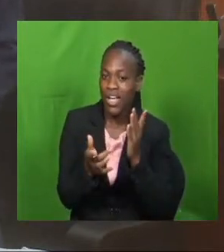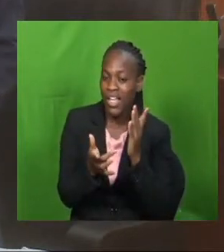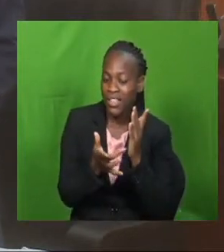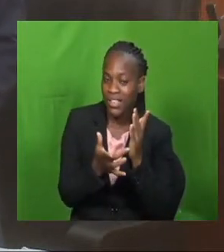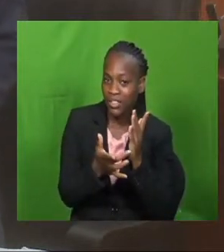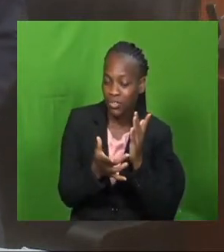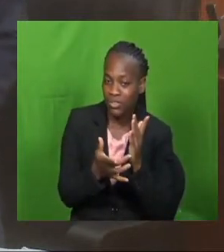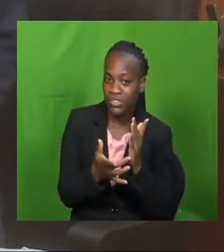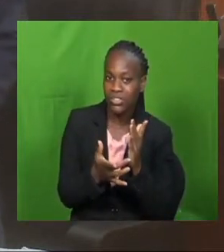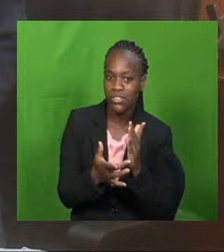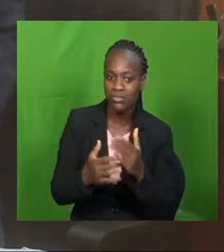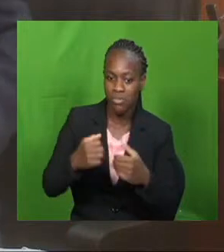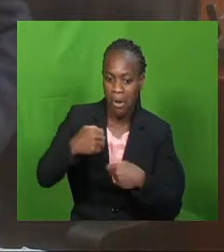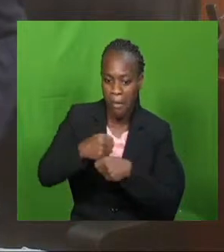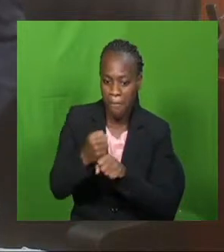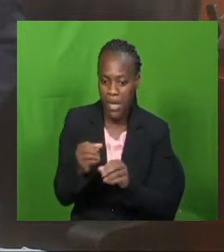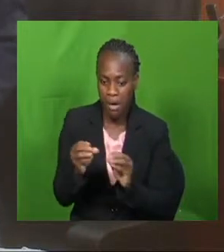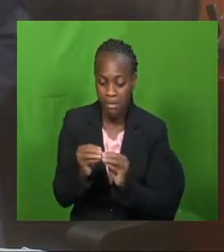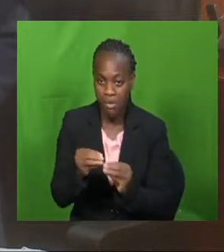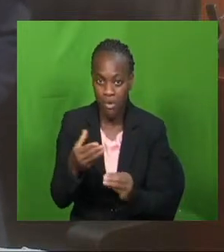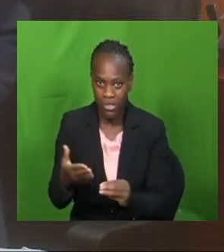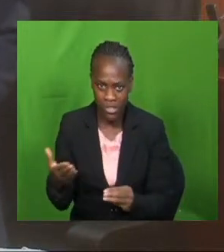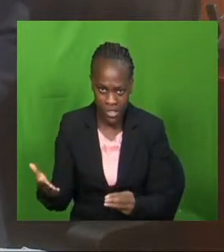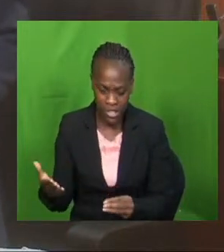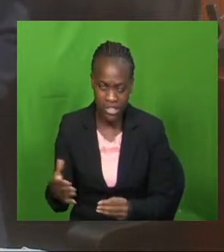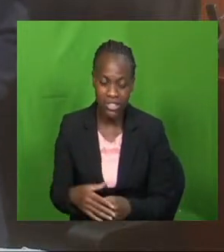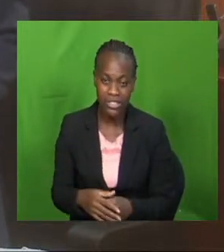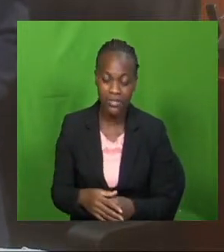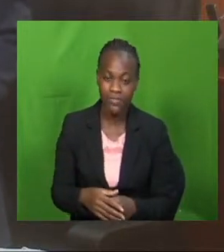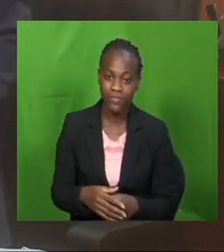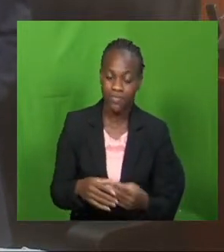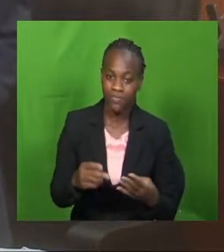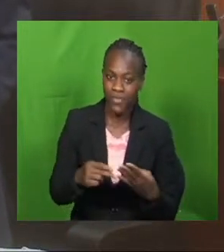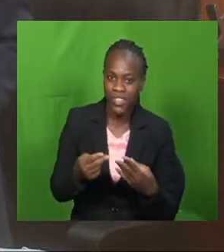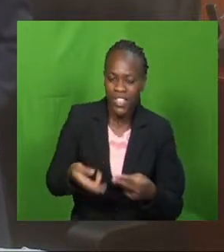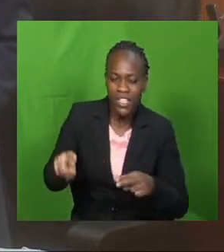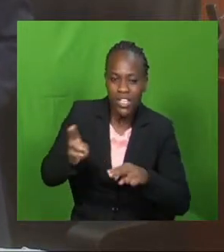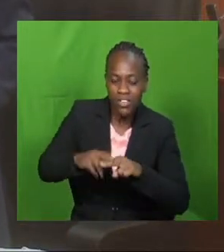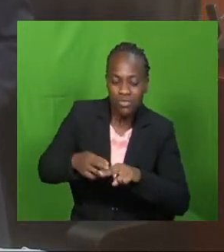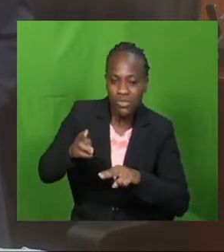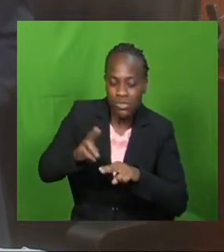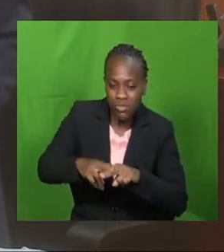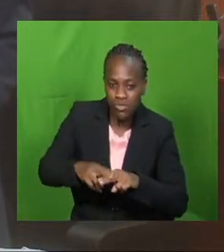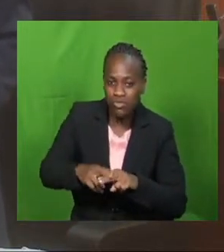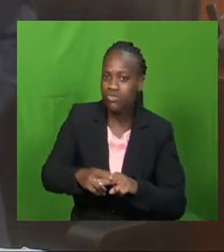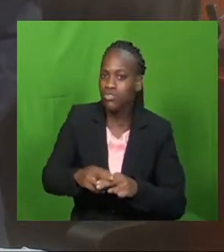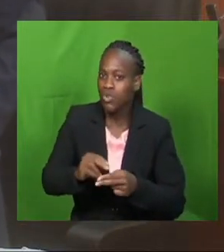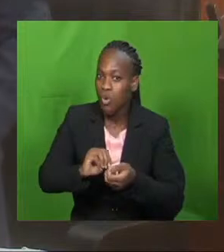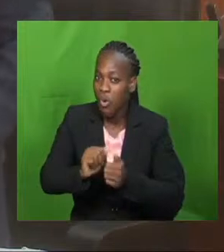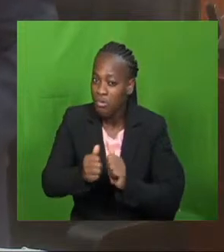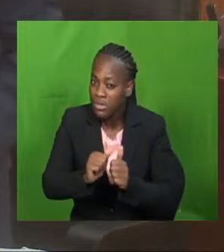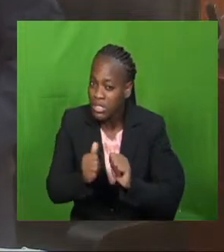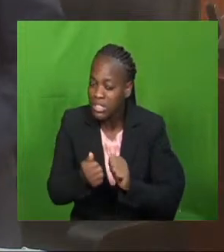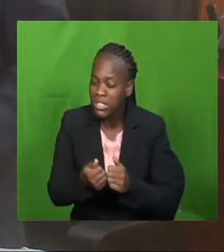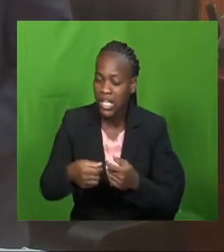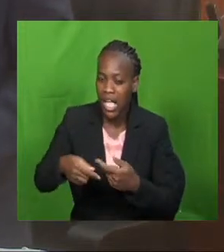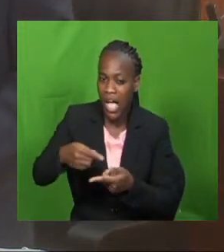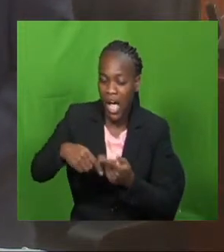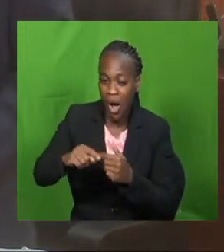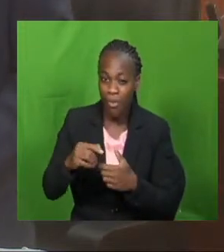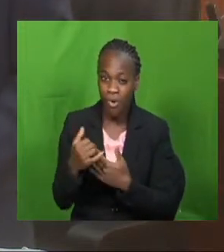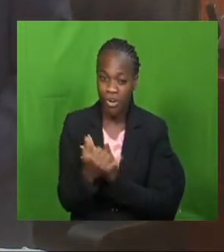production, increase competitiveness of member economies, and promote industrialization